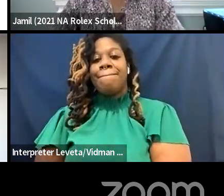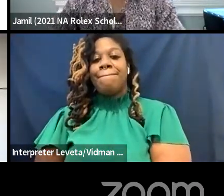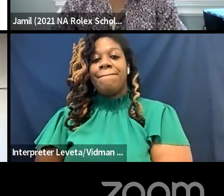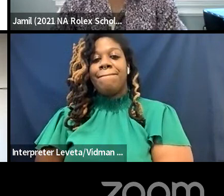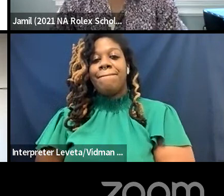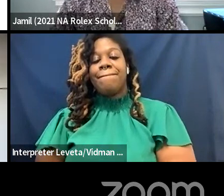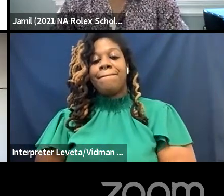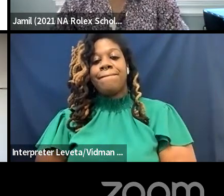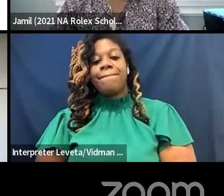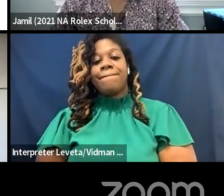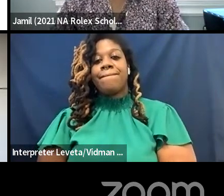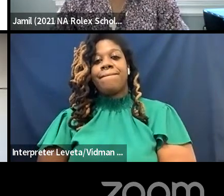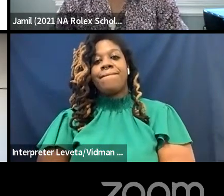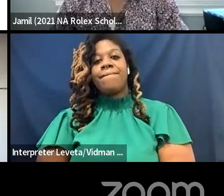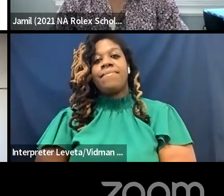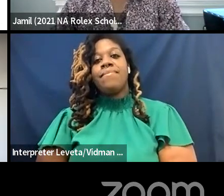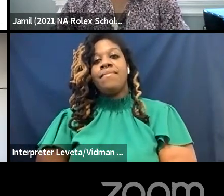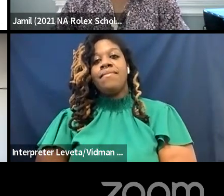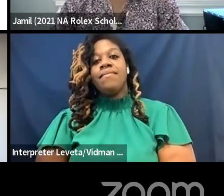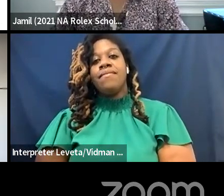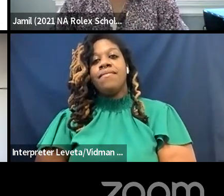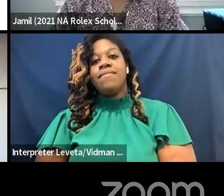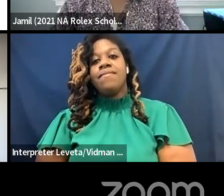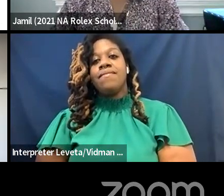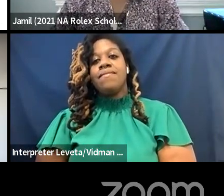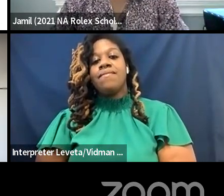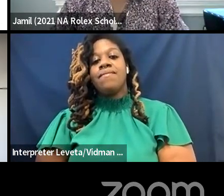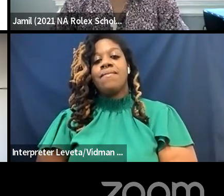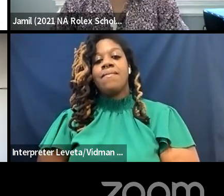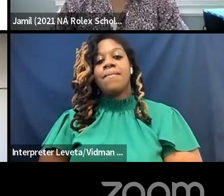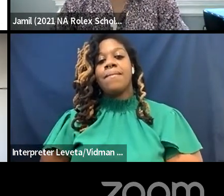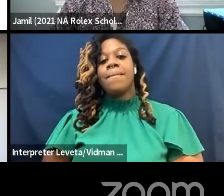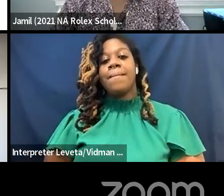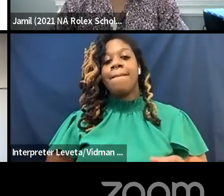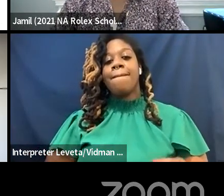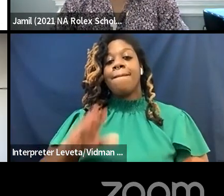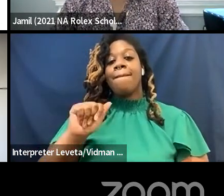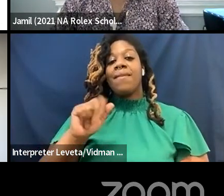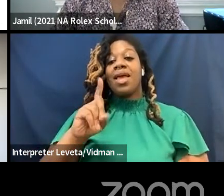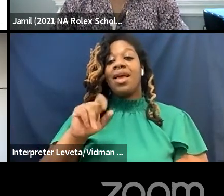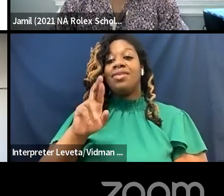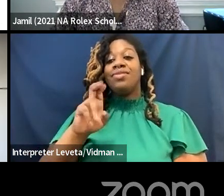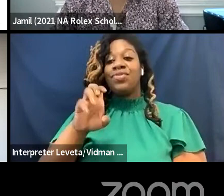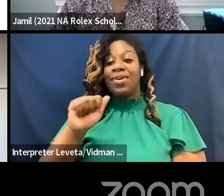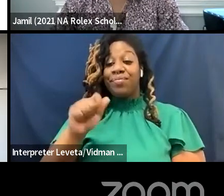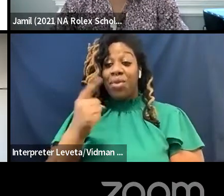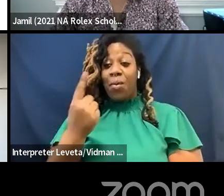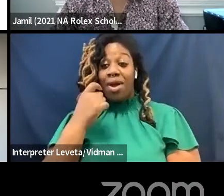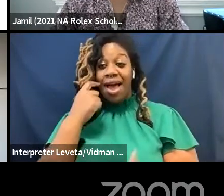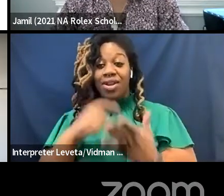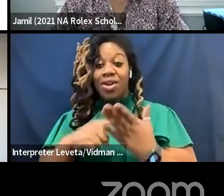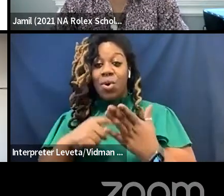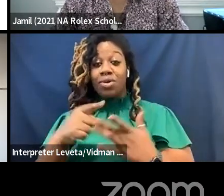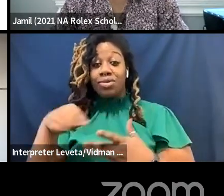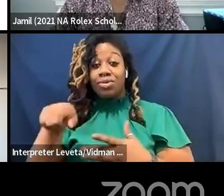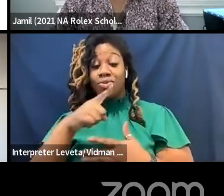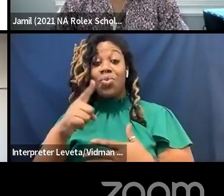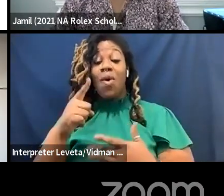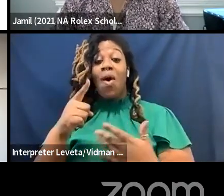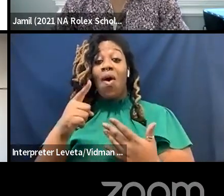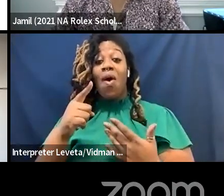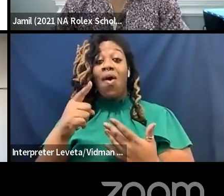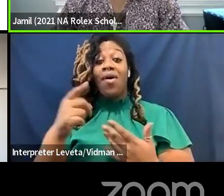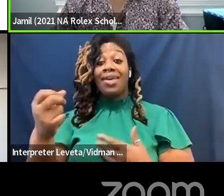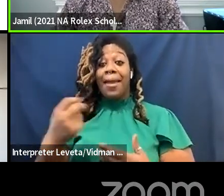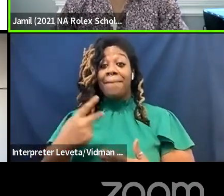One thing I'll add to all what everyone's saying right now is that you all came back alive. That's number one. And your training prepared you